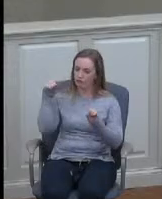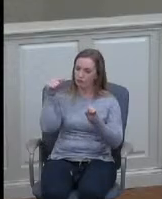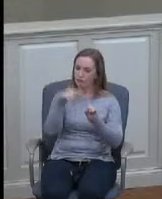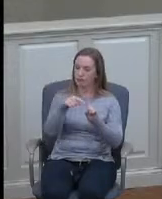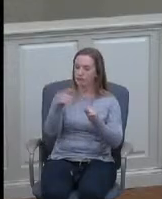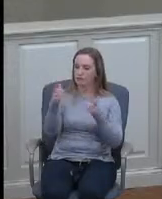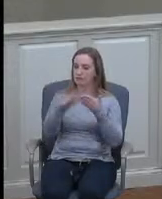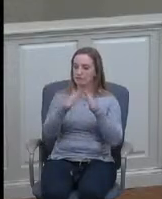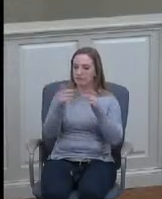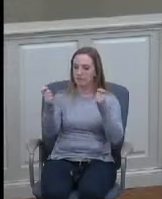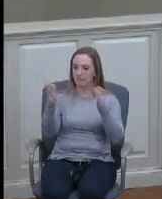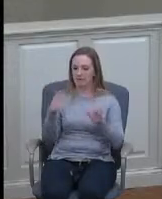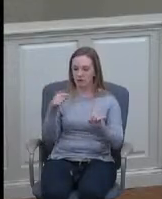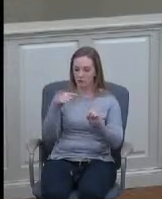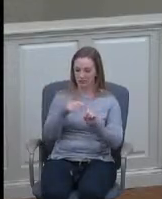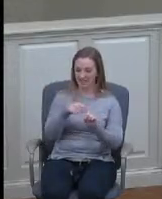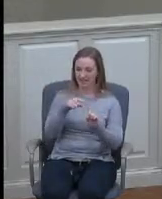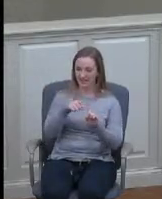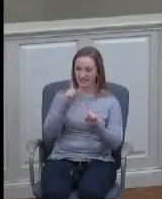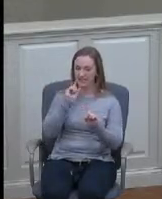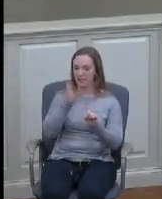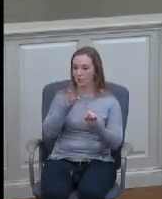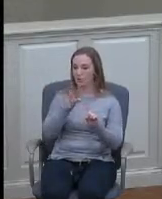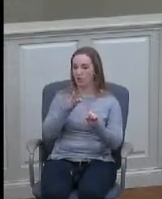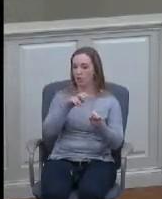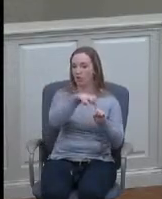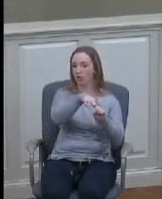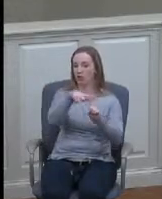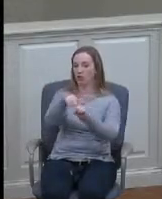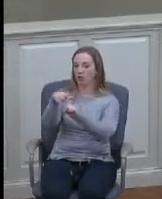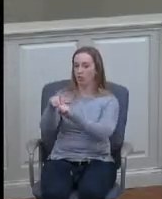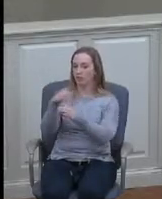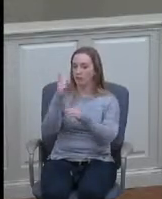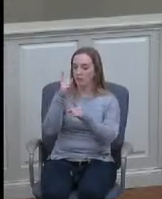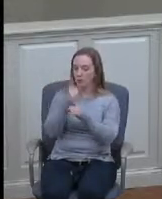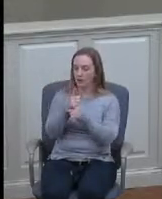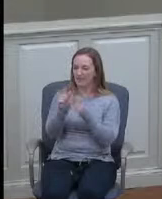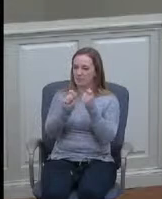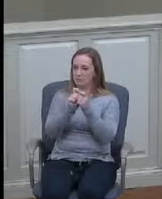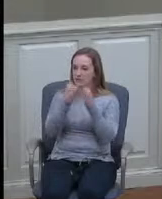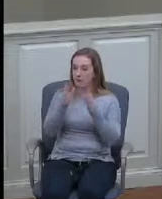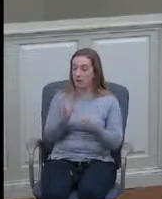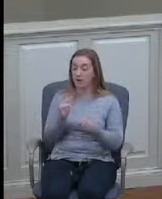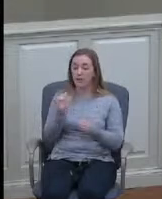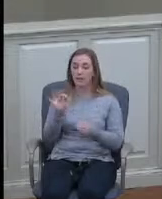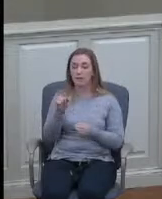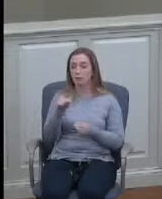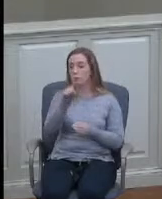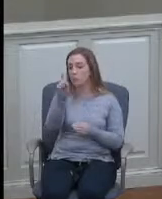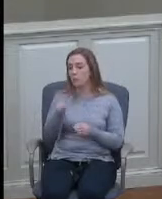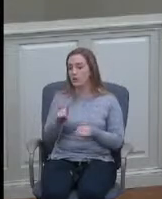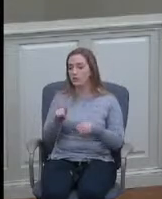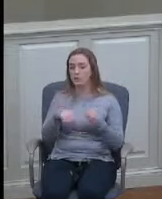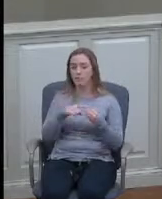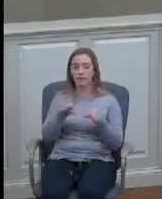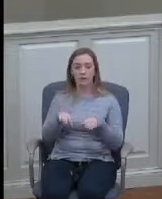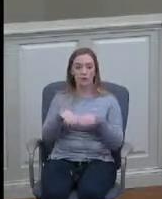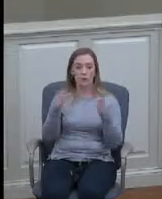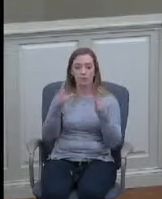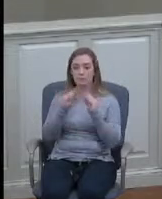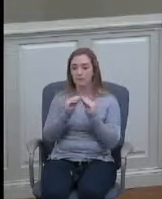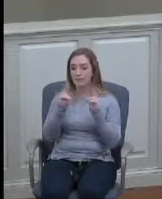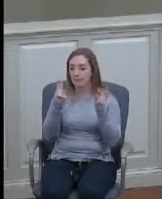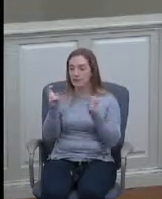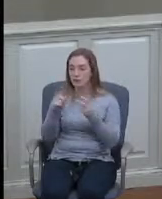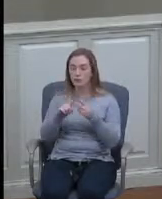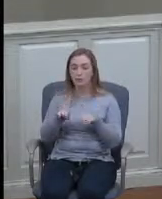funnel for the dissemination of all information to you. So if you have a question about an opens meeting issue, an open records